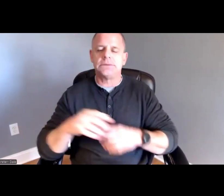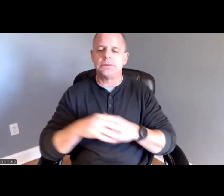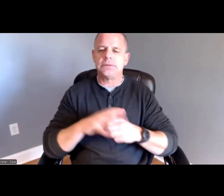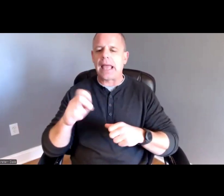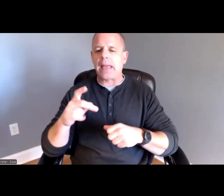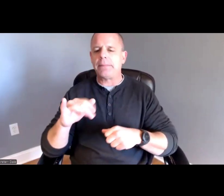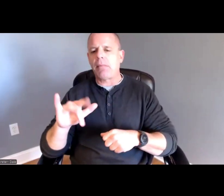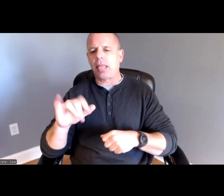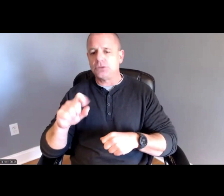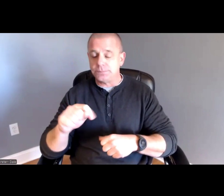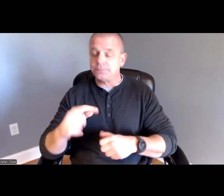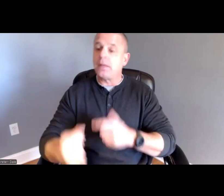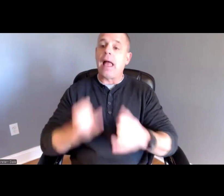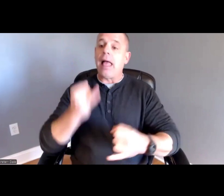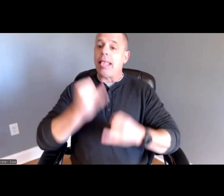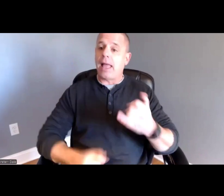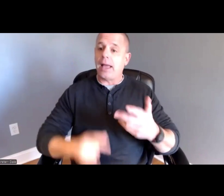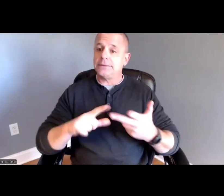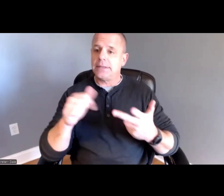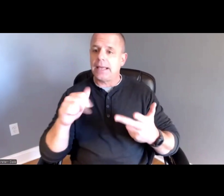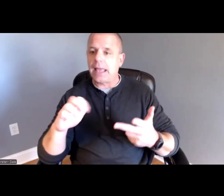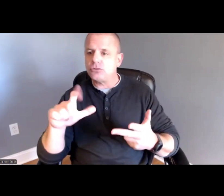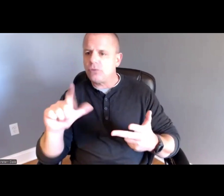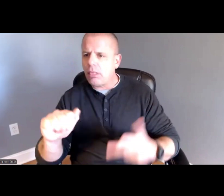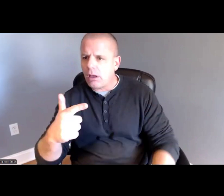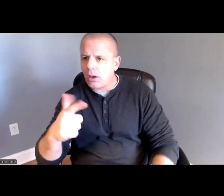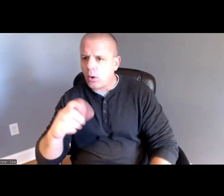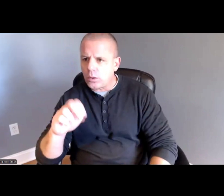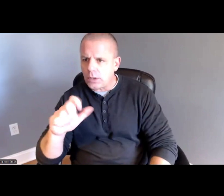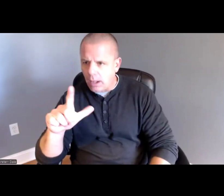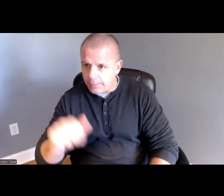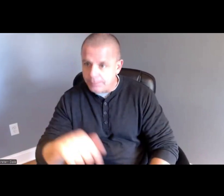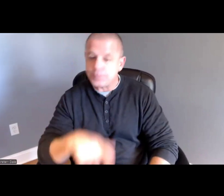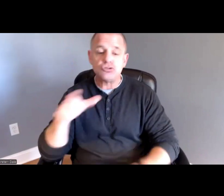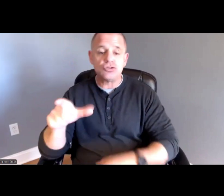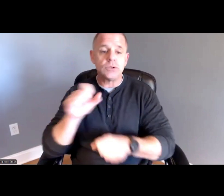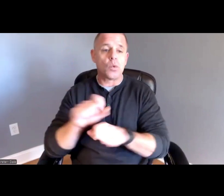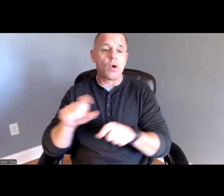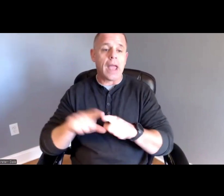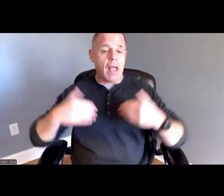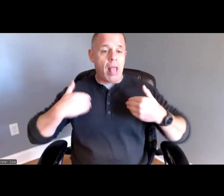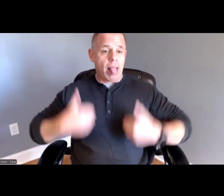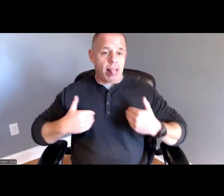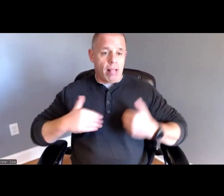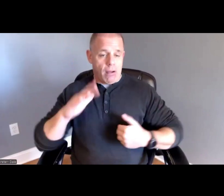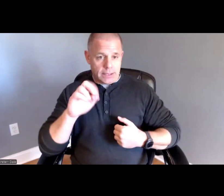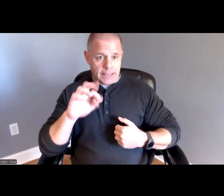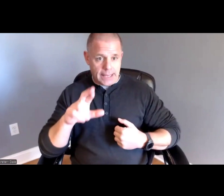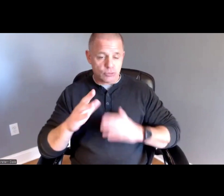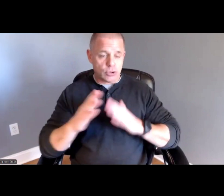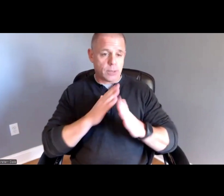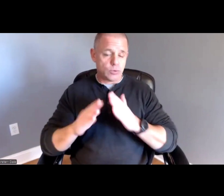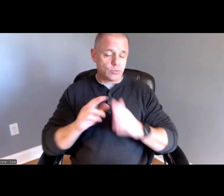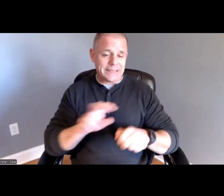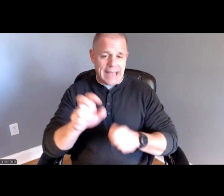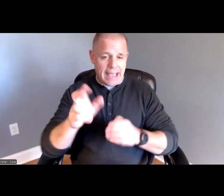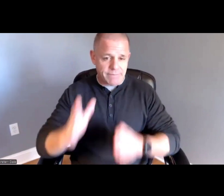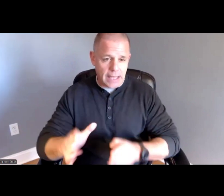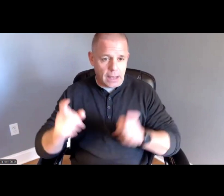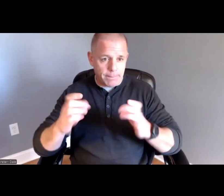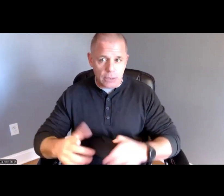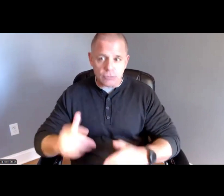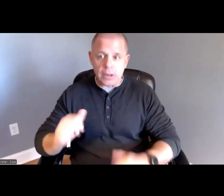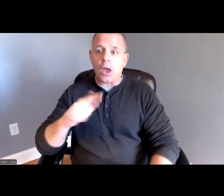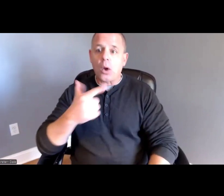will close with Angela Ganella. Angela works as the Lung Cancer Community Navigator Manager at Go2 for